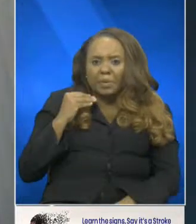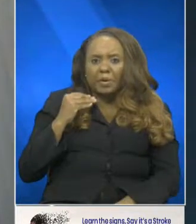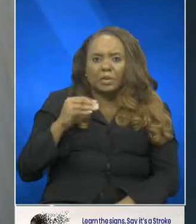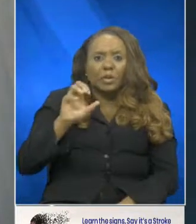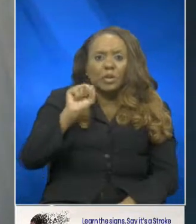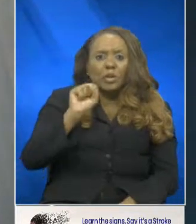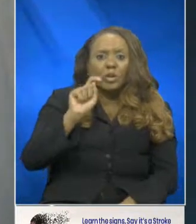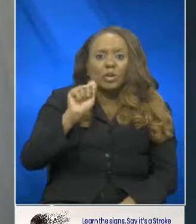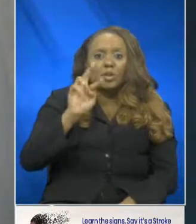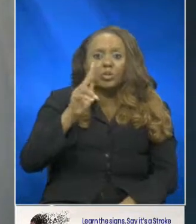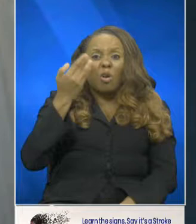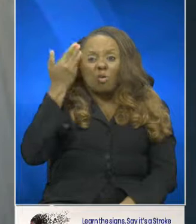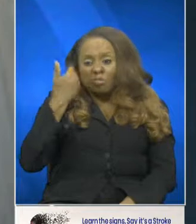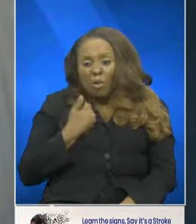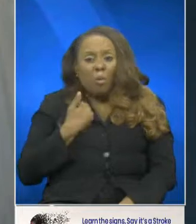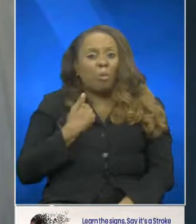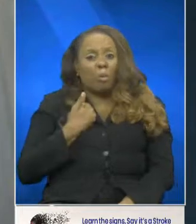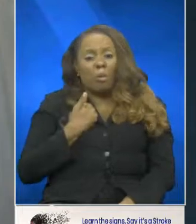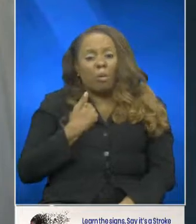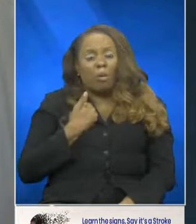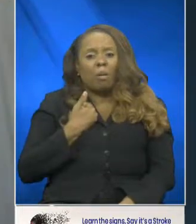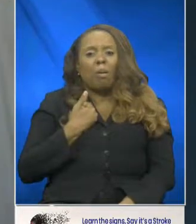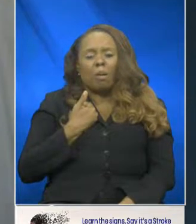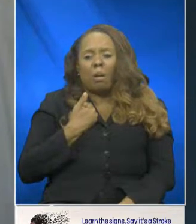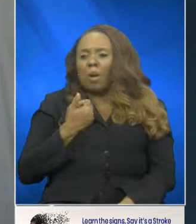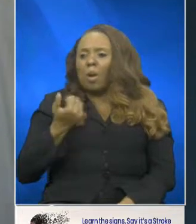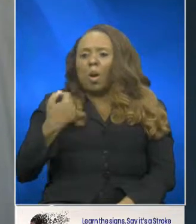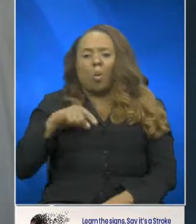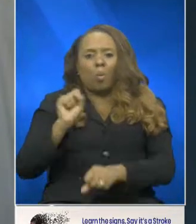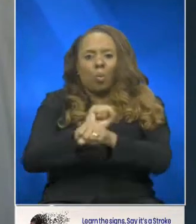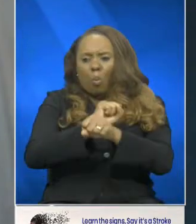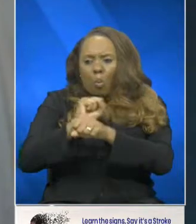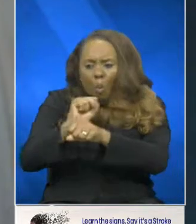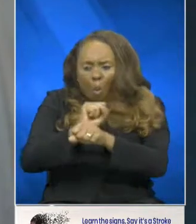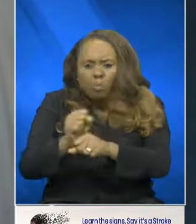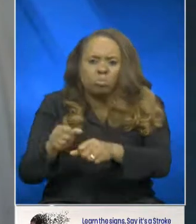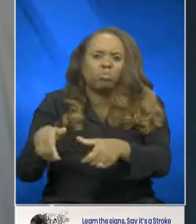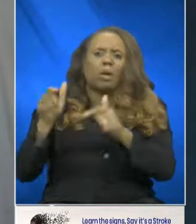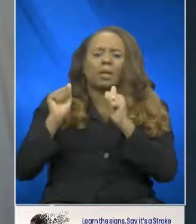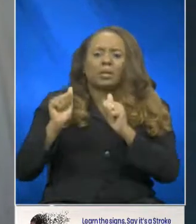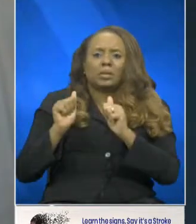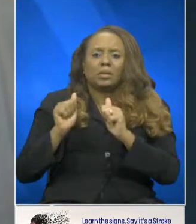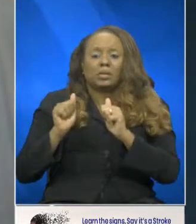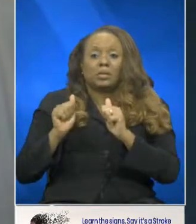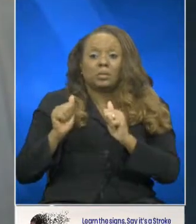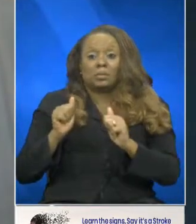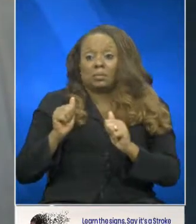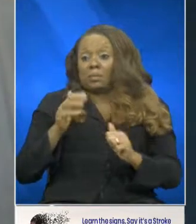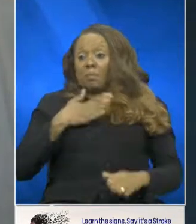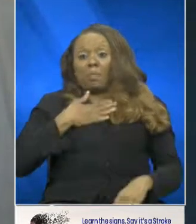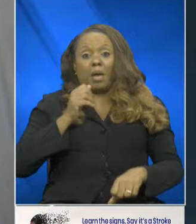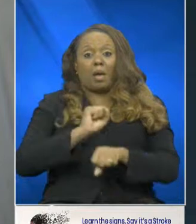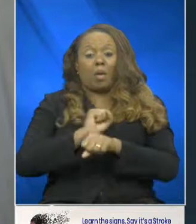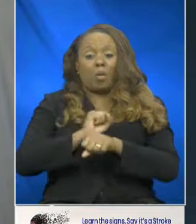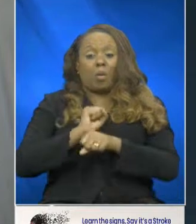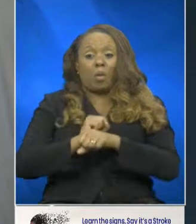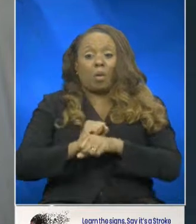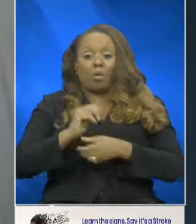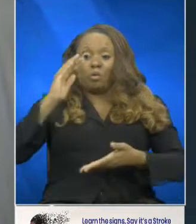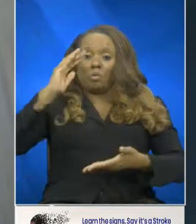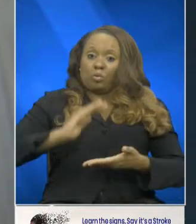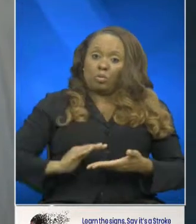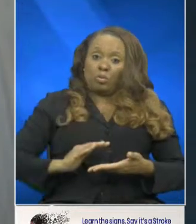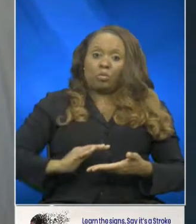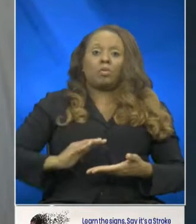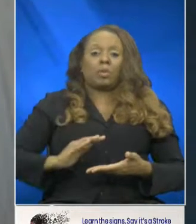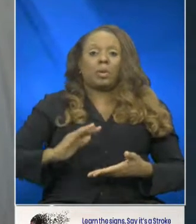Because believe me, it makes less work for me if we get the symptoms